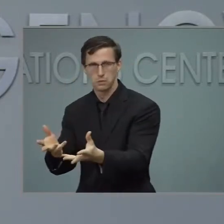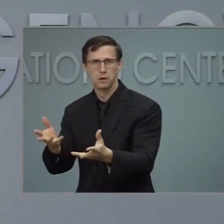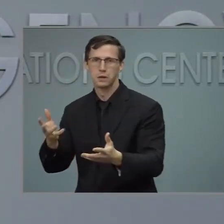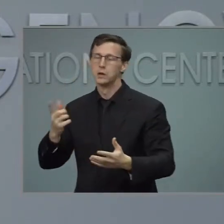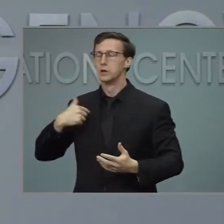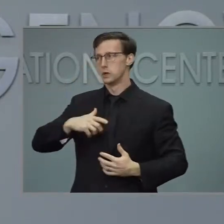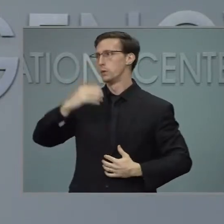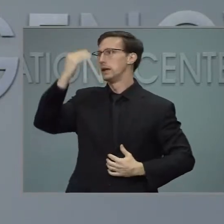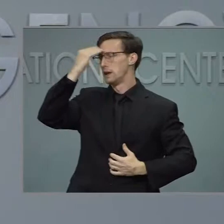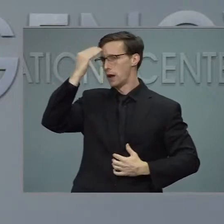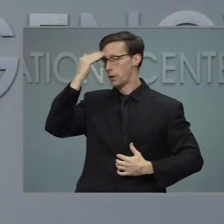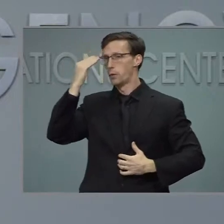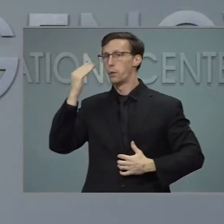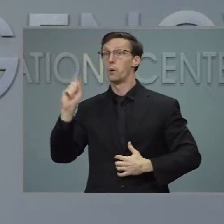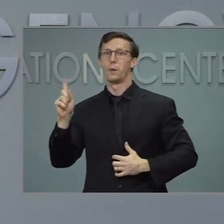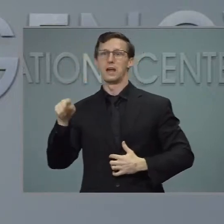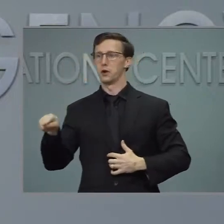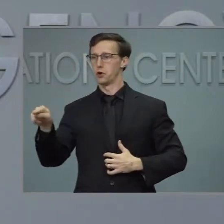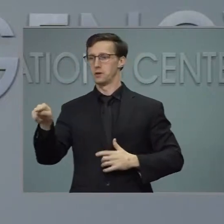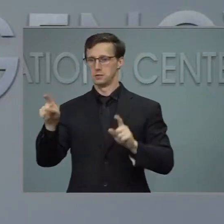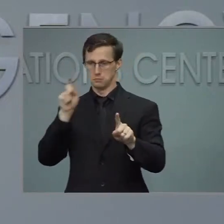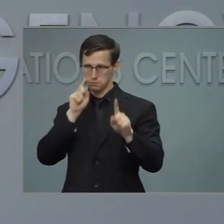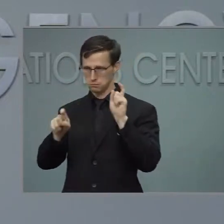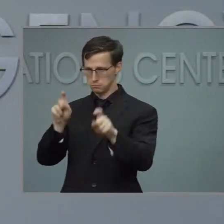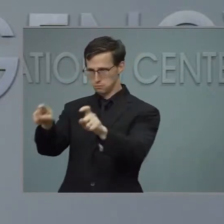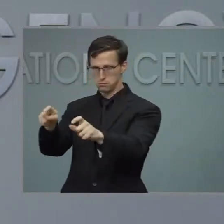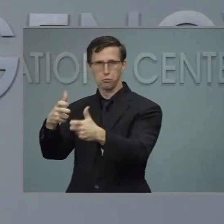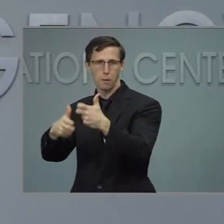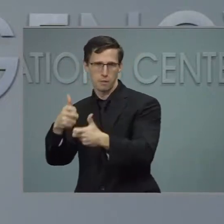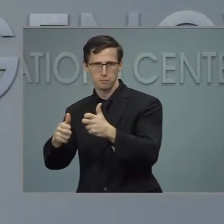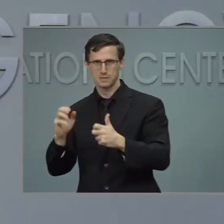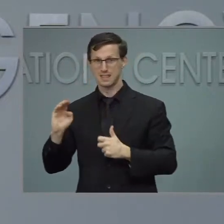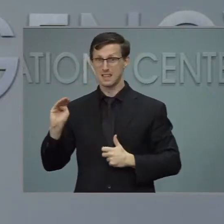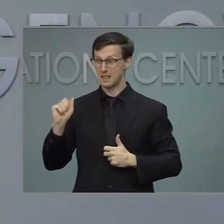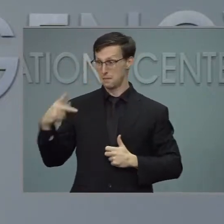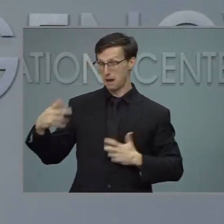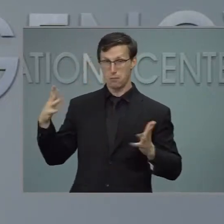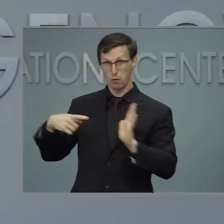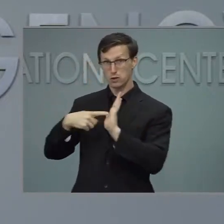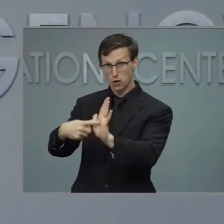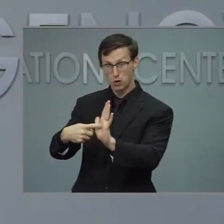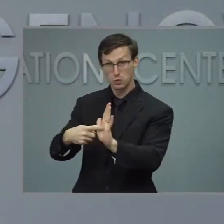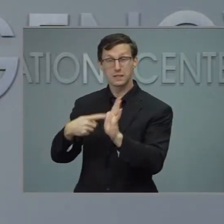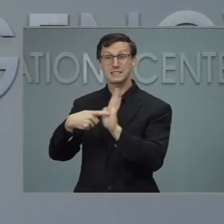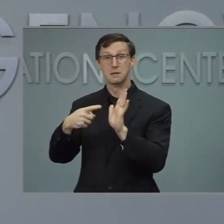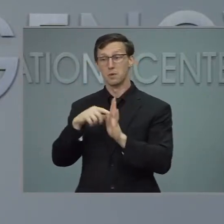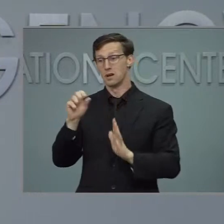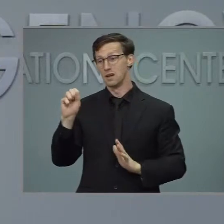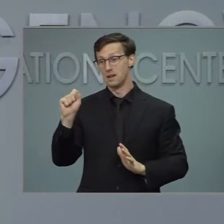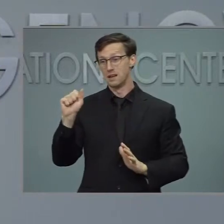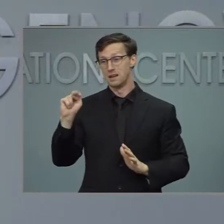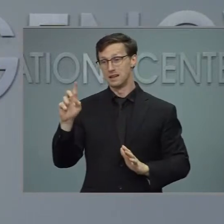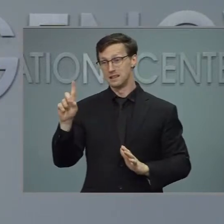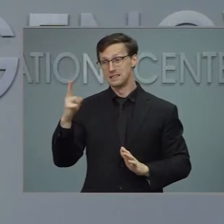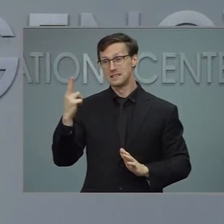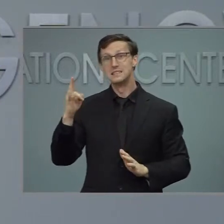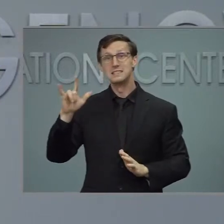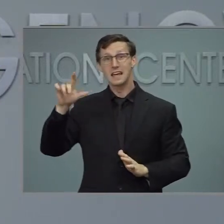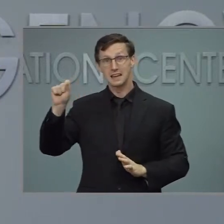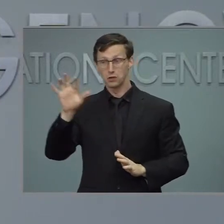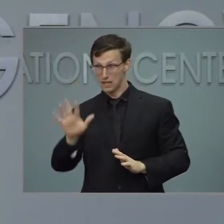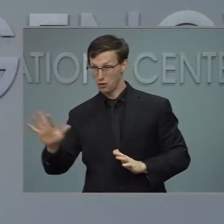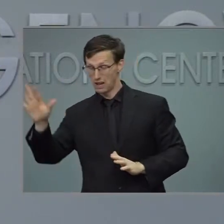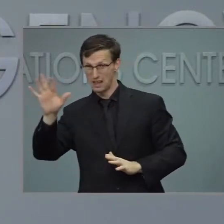going to be an issue. Our map already shows that, that we know that, for example, in the Sandhills area of our state, we have